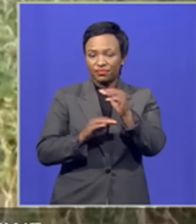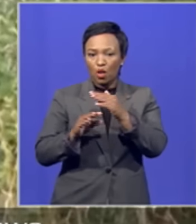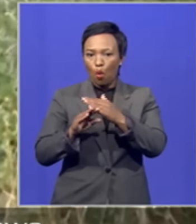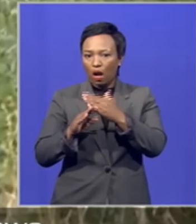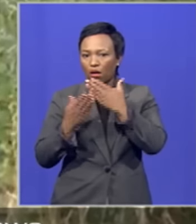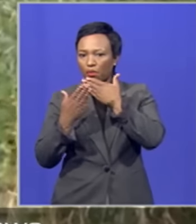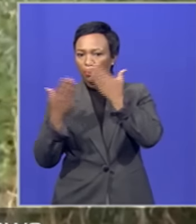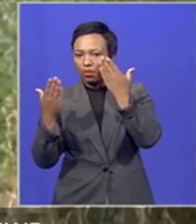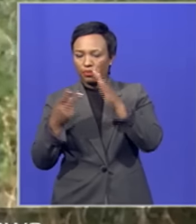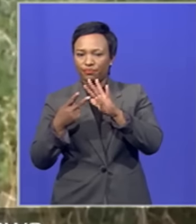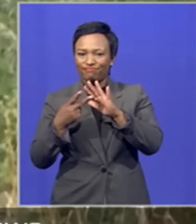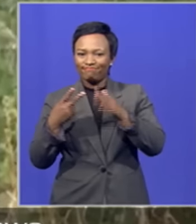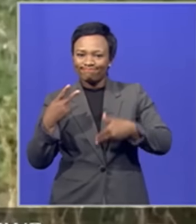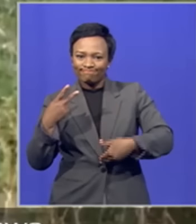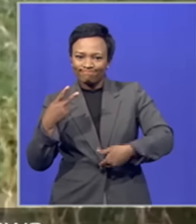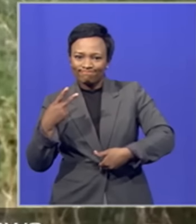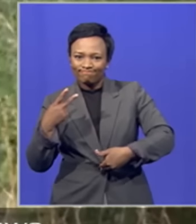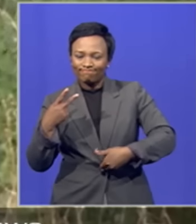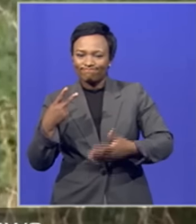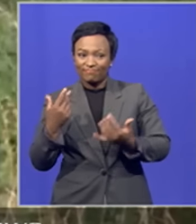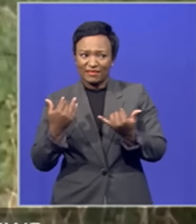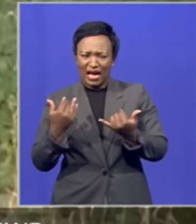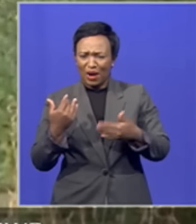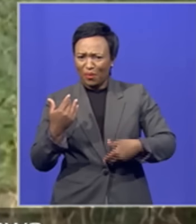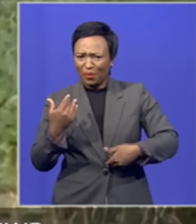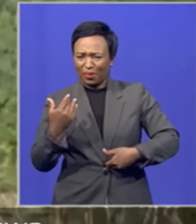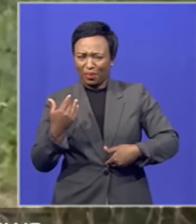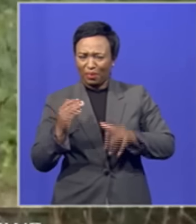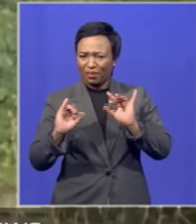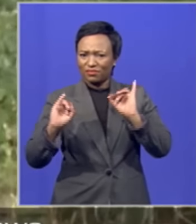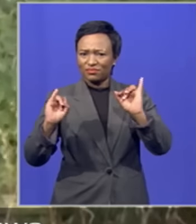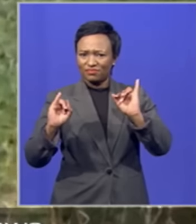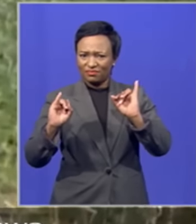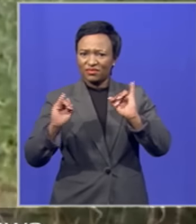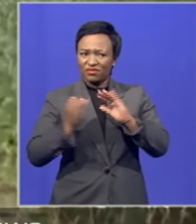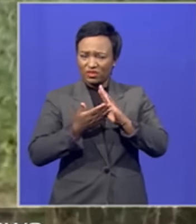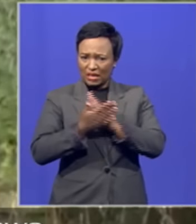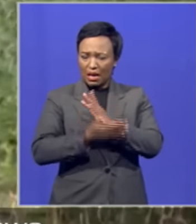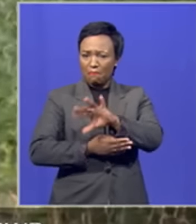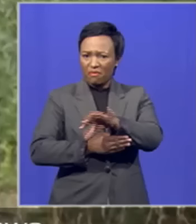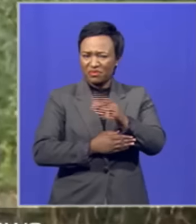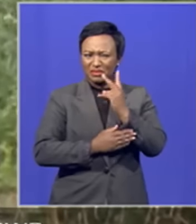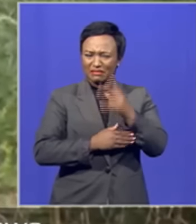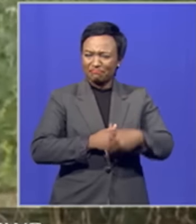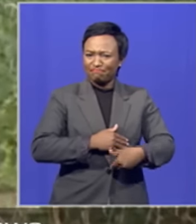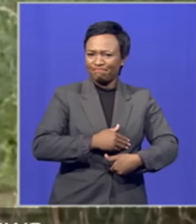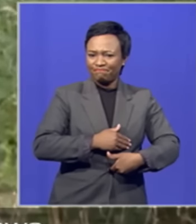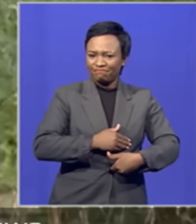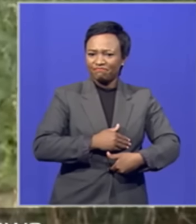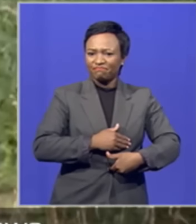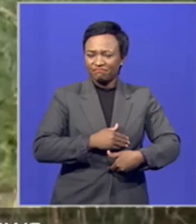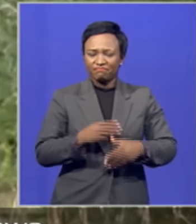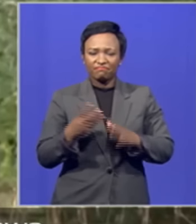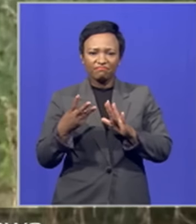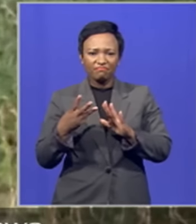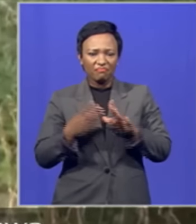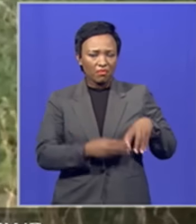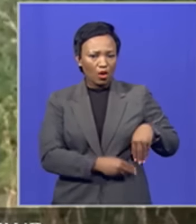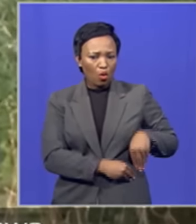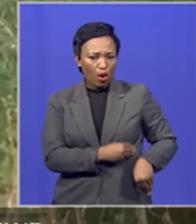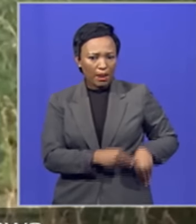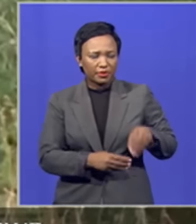like hunger that we see spreading in some of our provinces. We spoke about corruption,